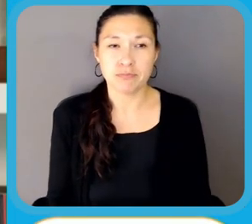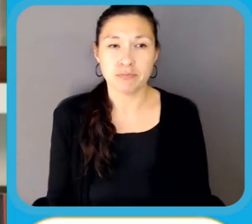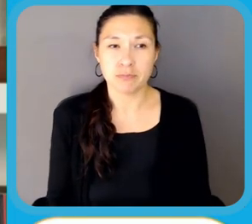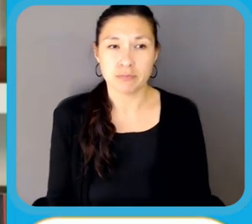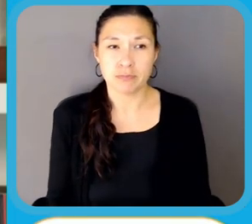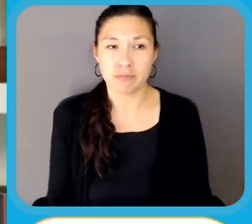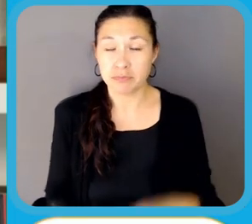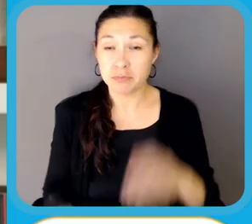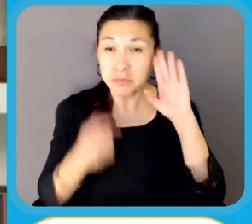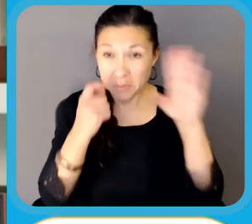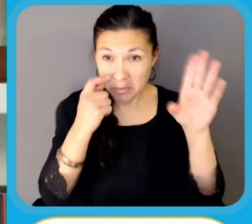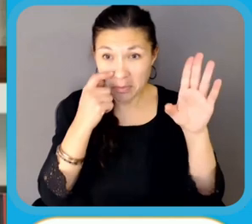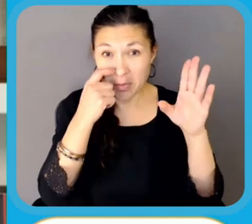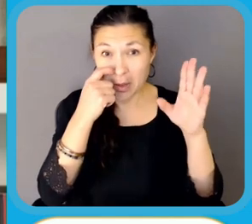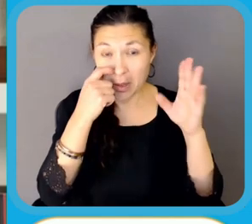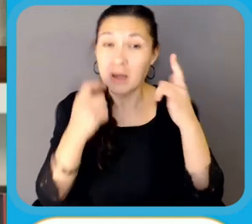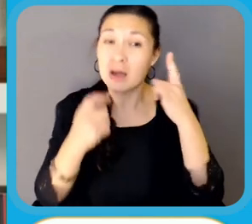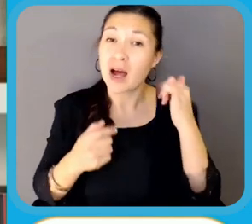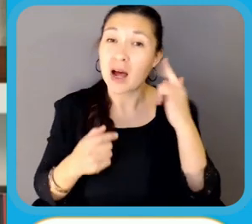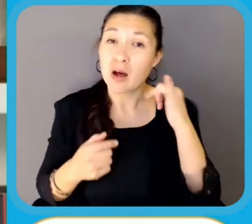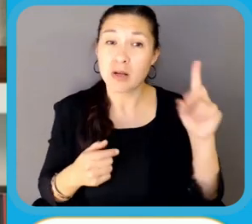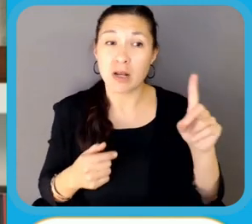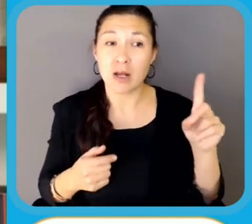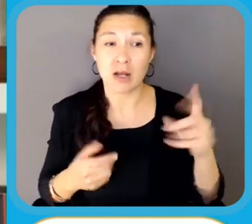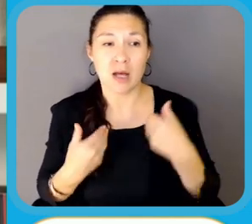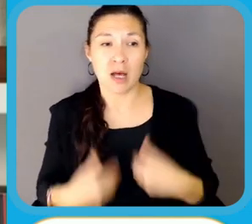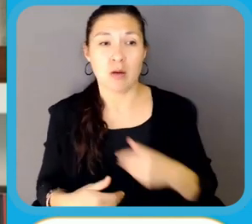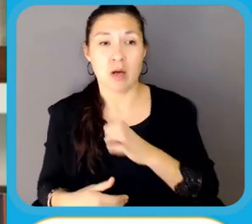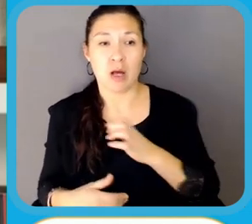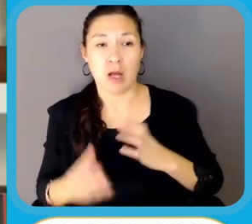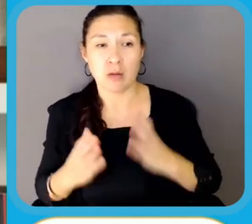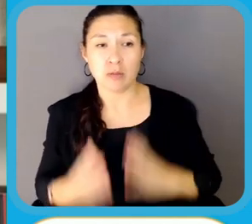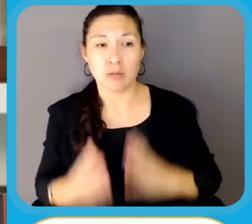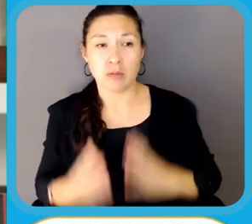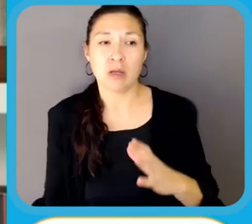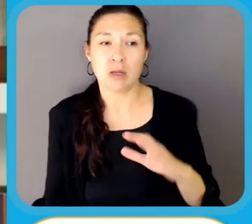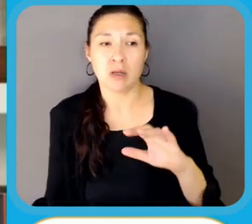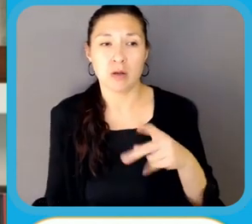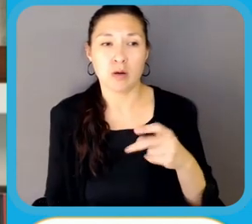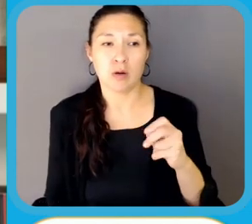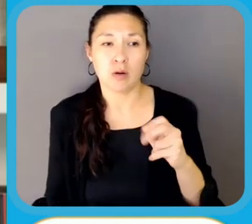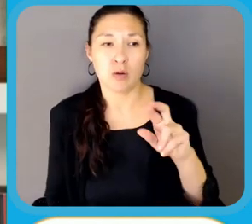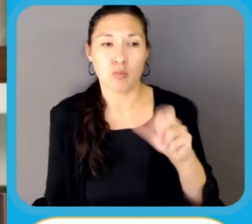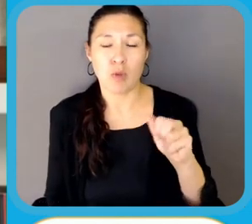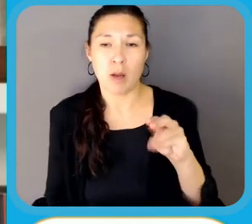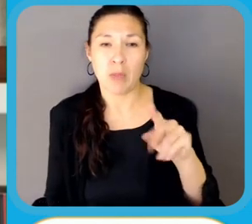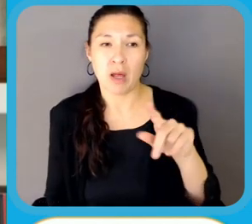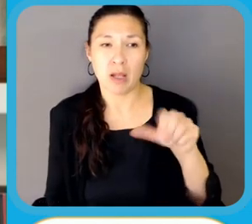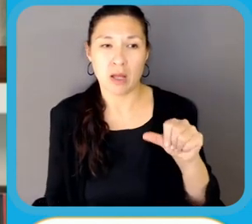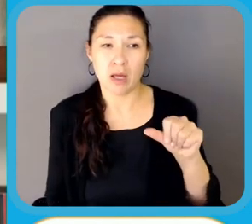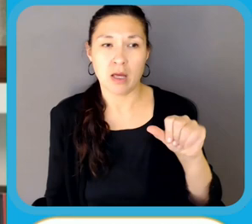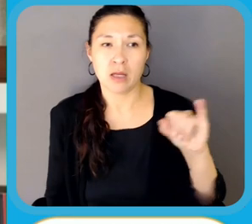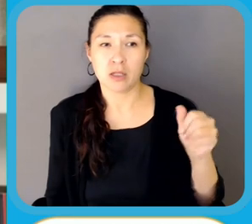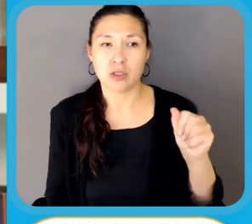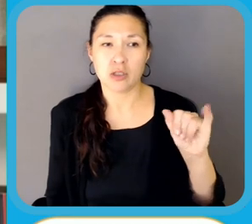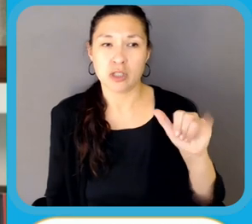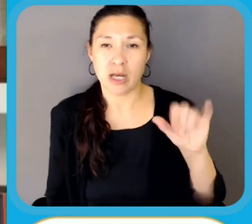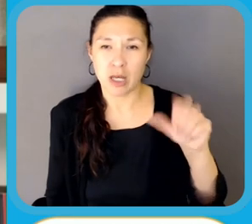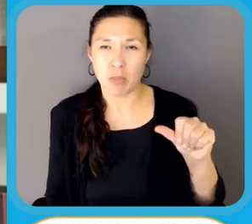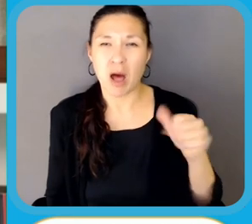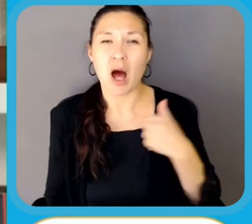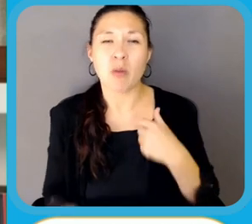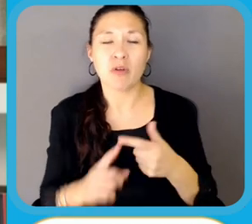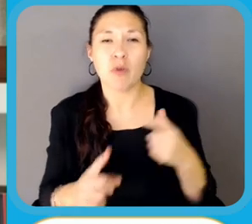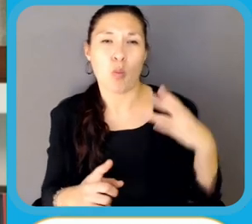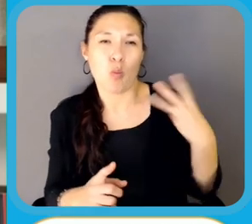Hello, California Democrats. I'm Congresswoman Pramila Jayapal, the proud representative of Washington's 7th Congressional District